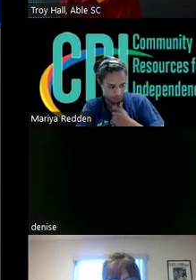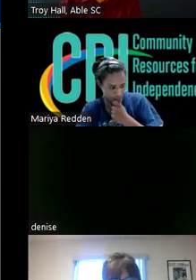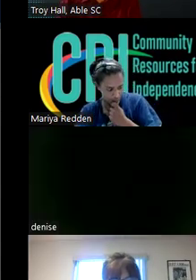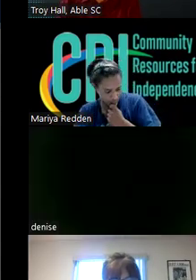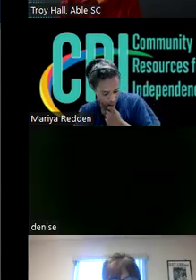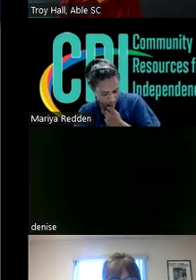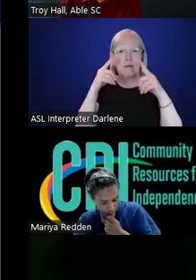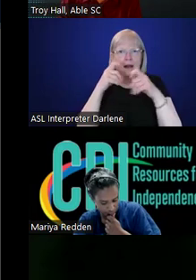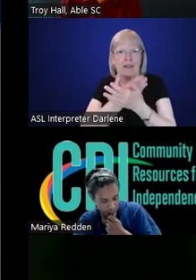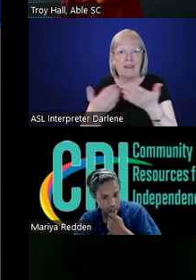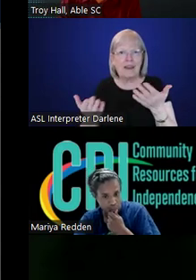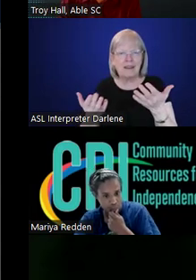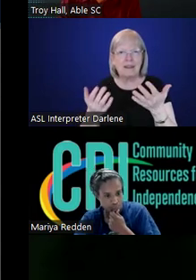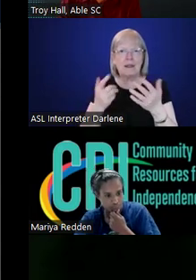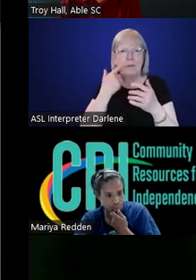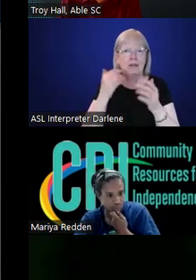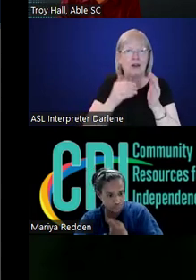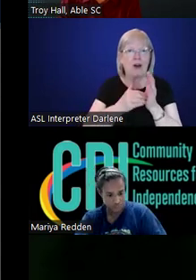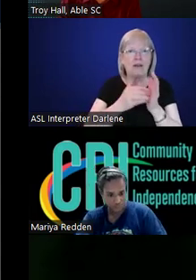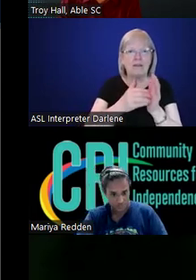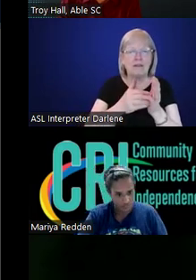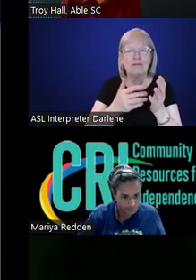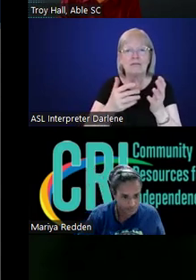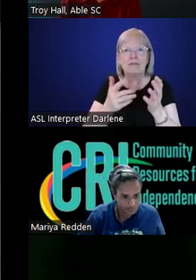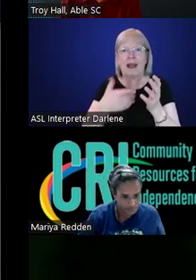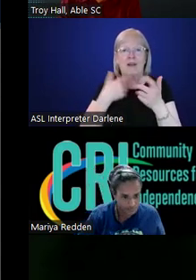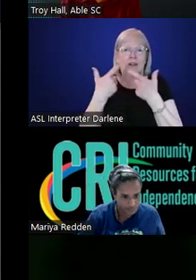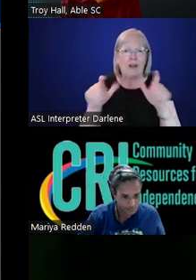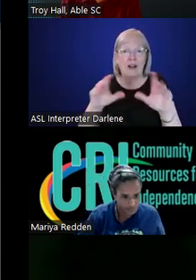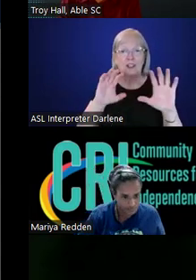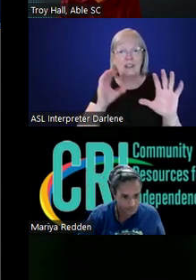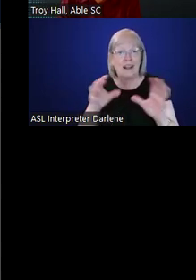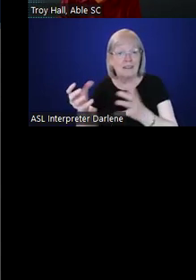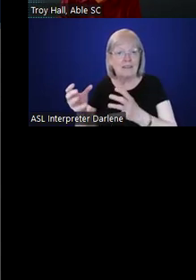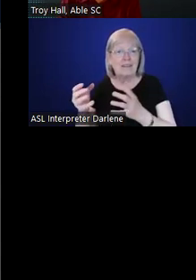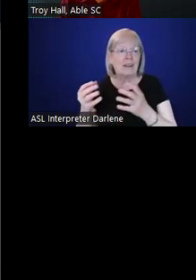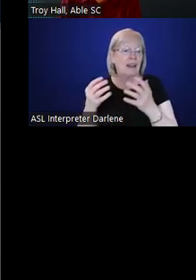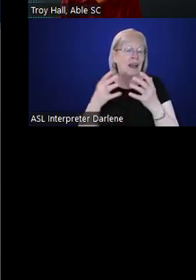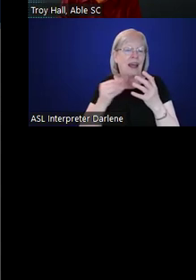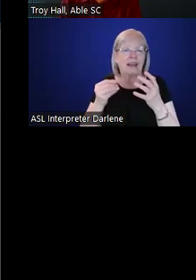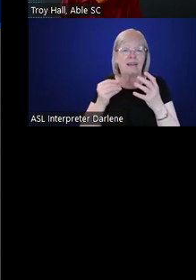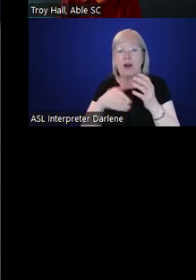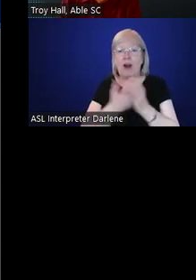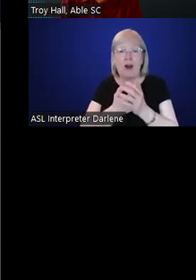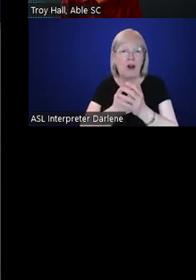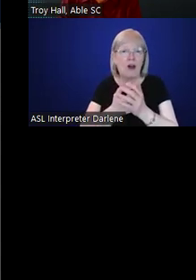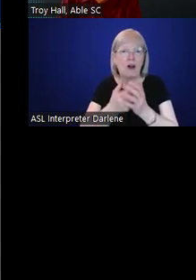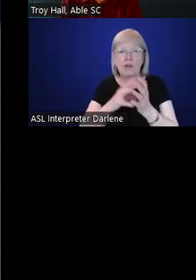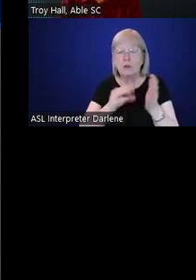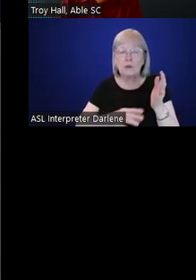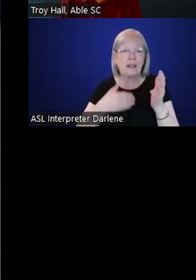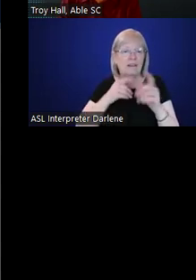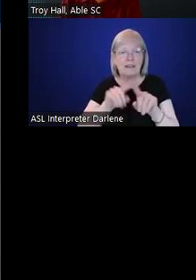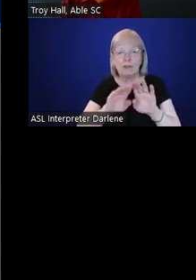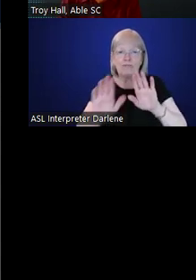accommodations, especially because they're often serving very large classes and all of these students have individual support needs.